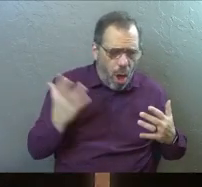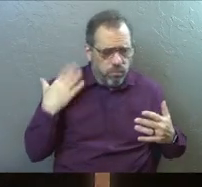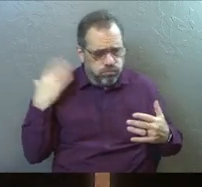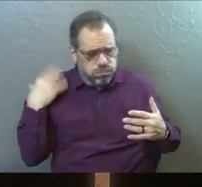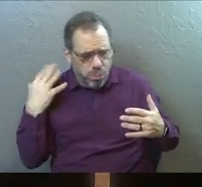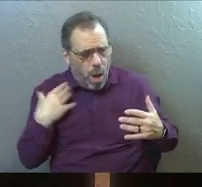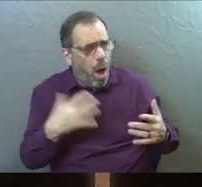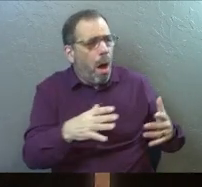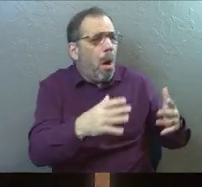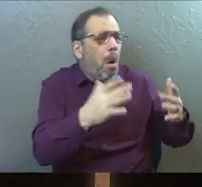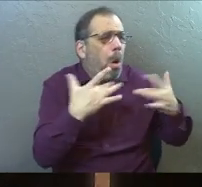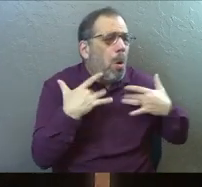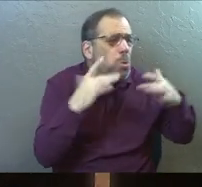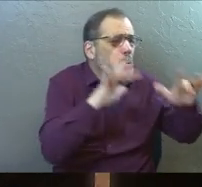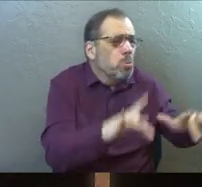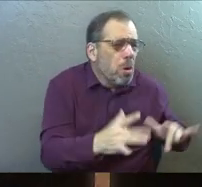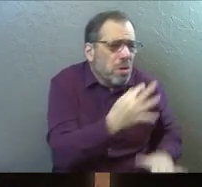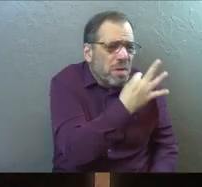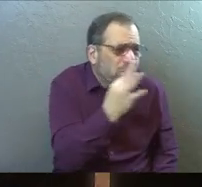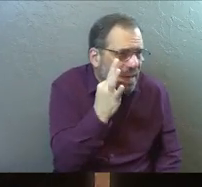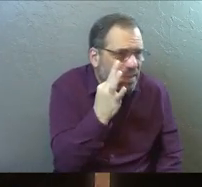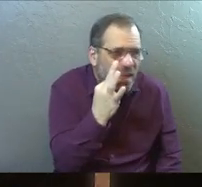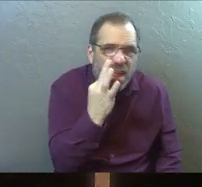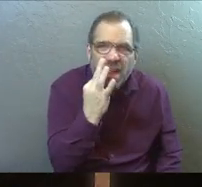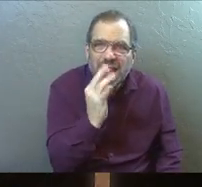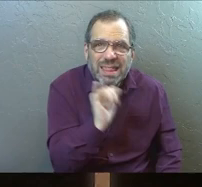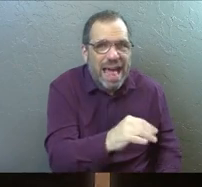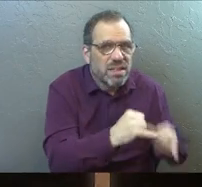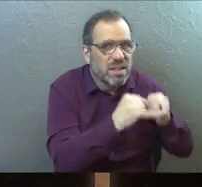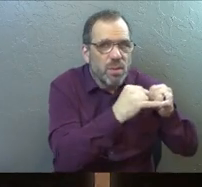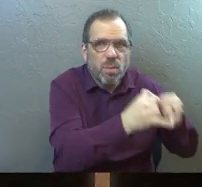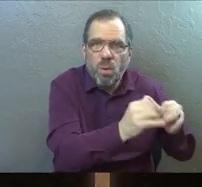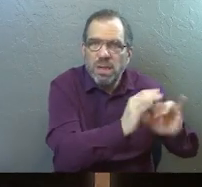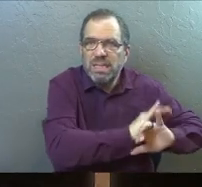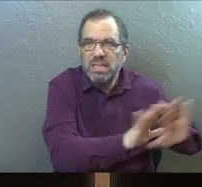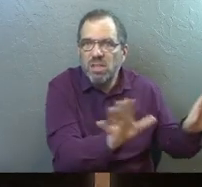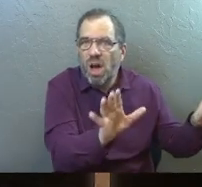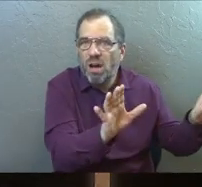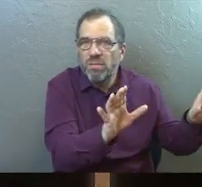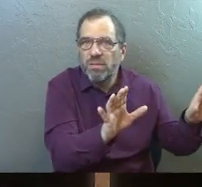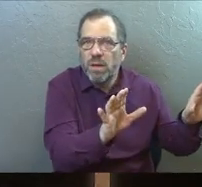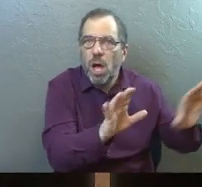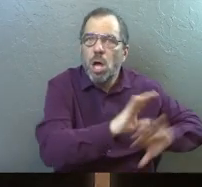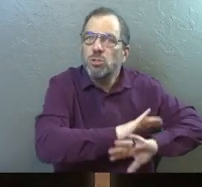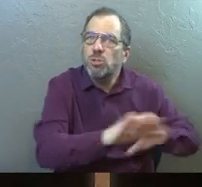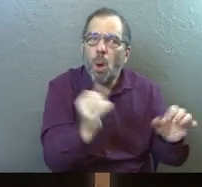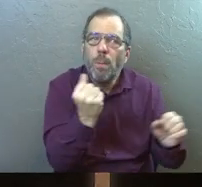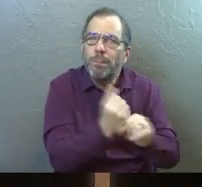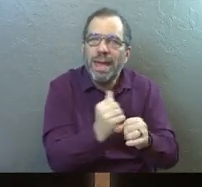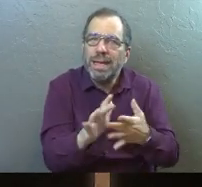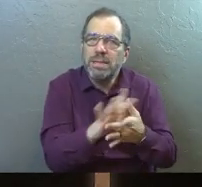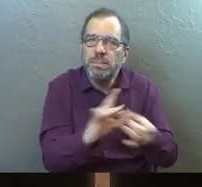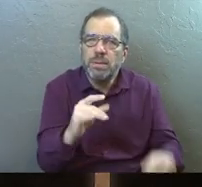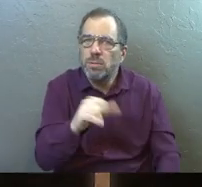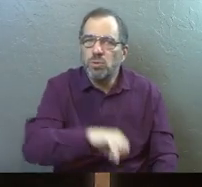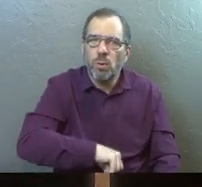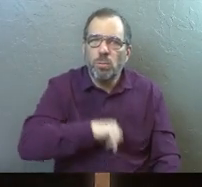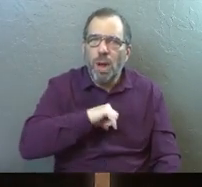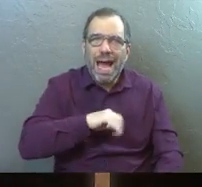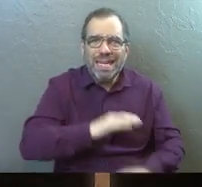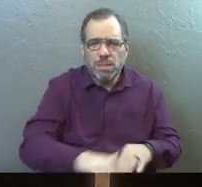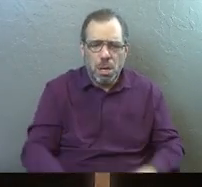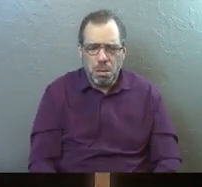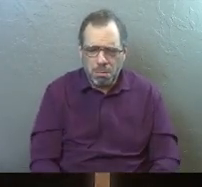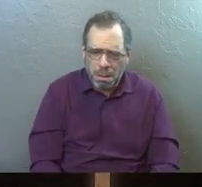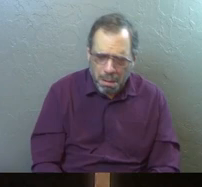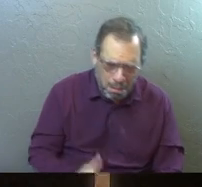on the back from people in the church, he says that's all they'll get. So don't make this about spiritual pride. Don't walk